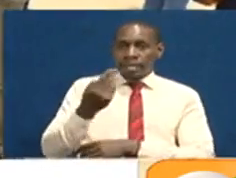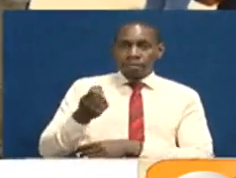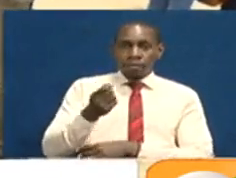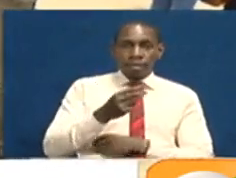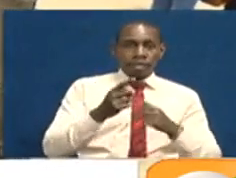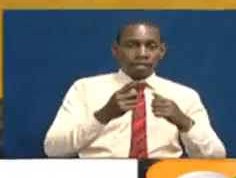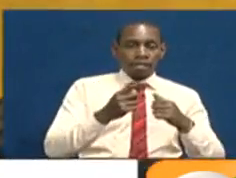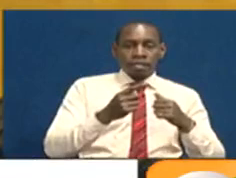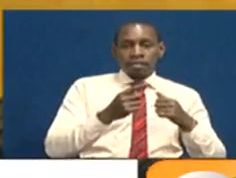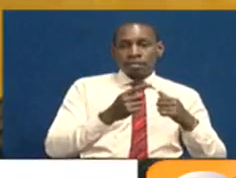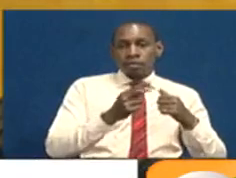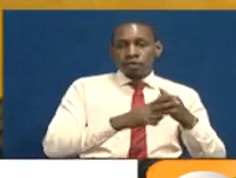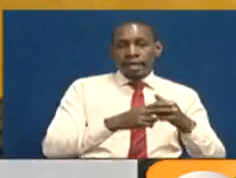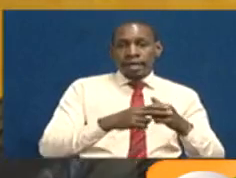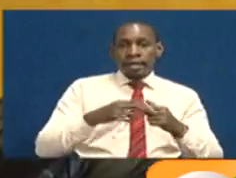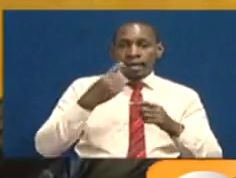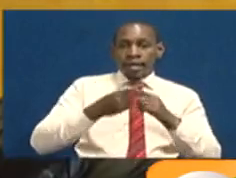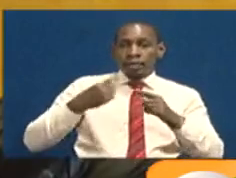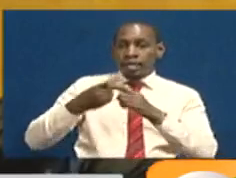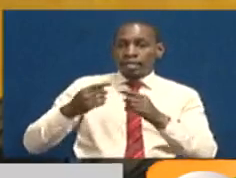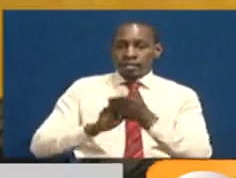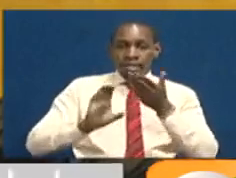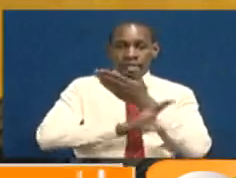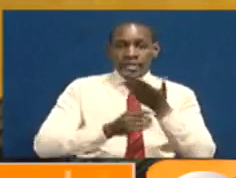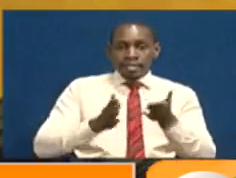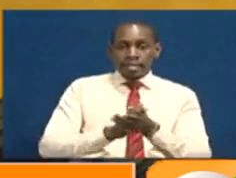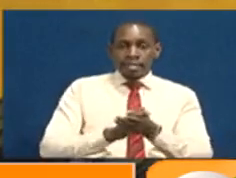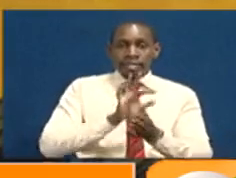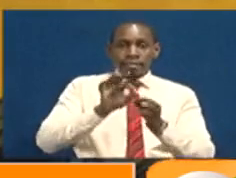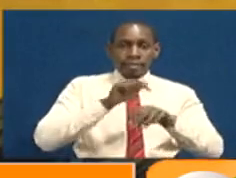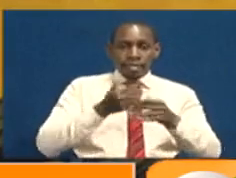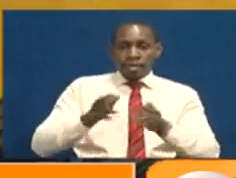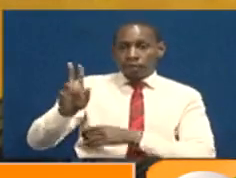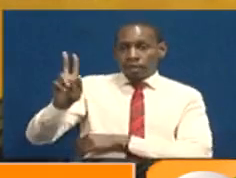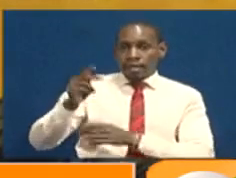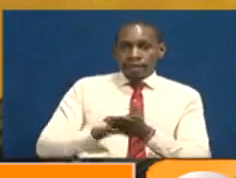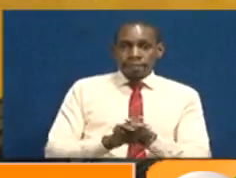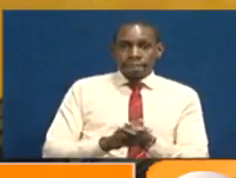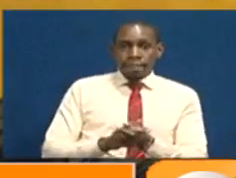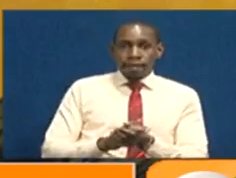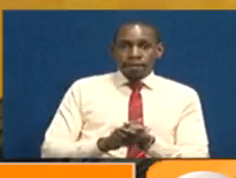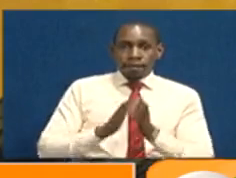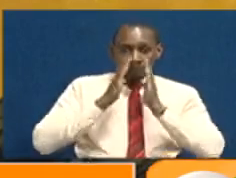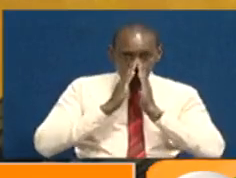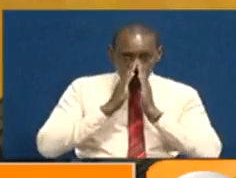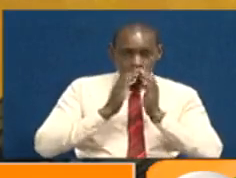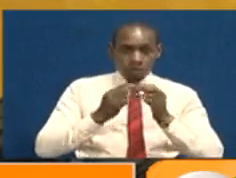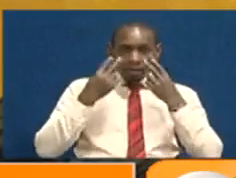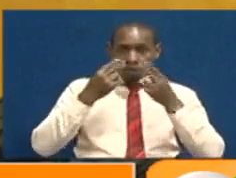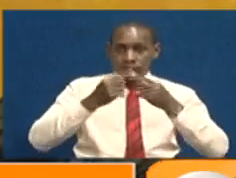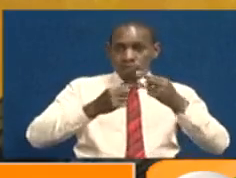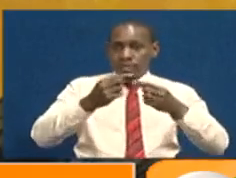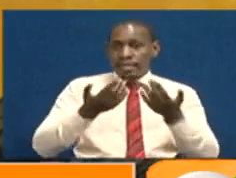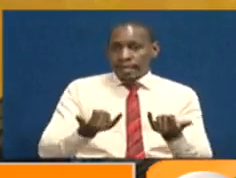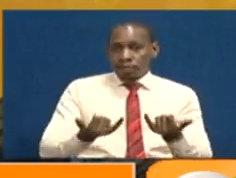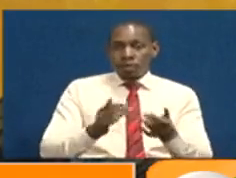hadi Julai kila mwaka. Right now in many countries and certainly here in Kenya, the flu that we are seeing, the respiratory infection